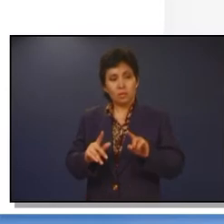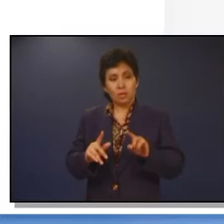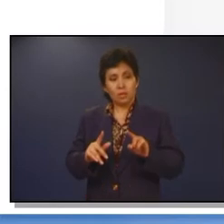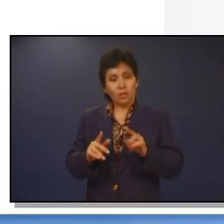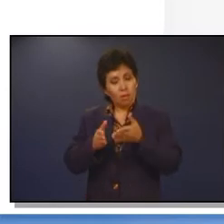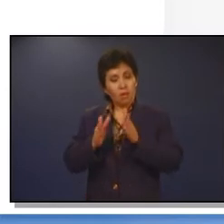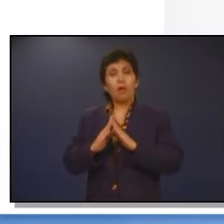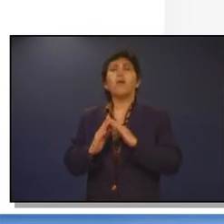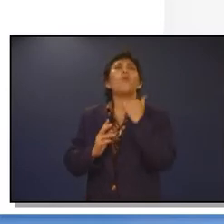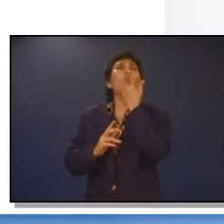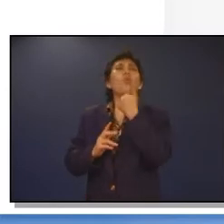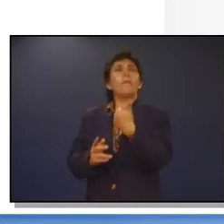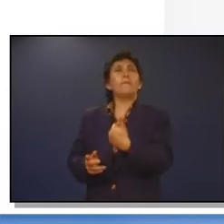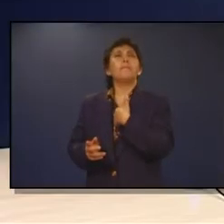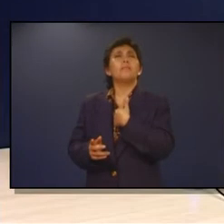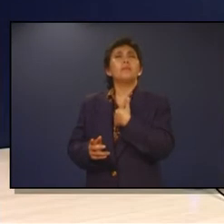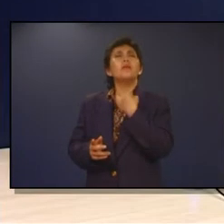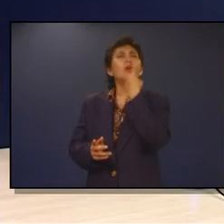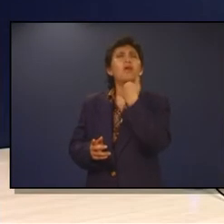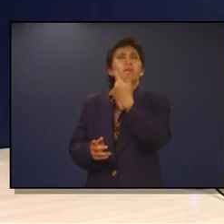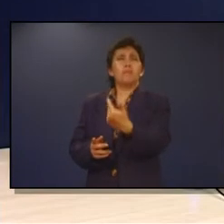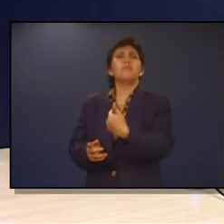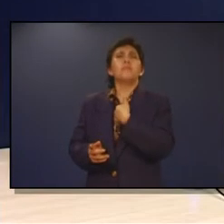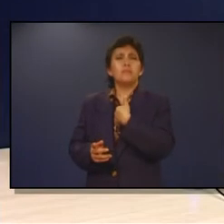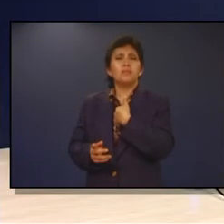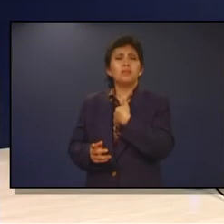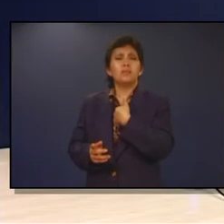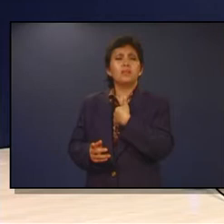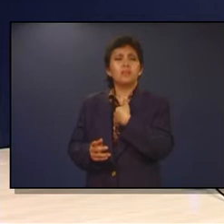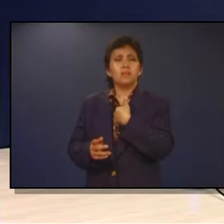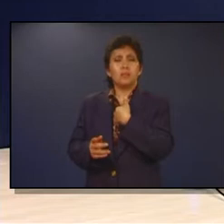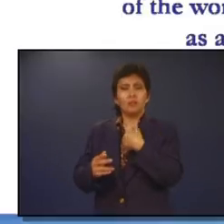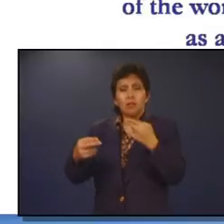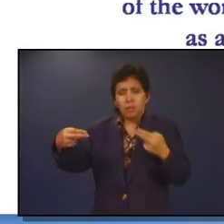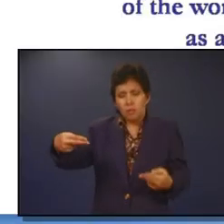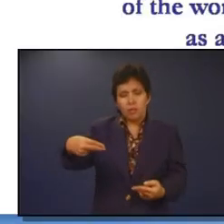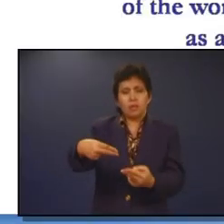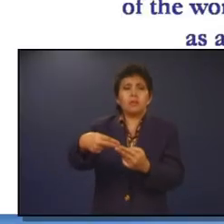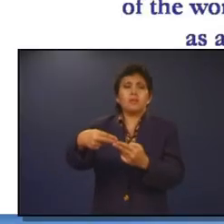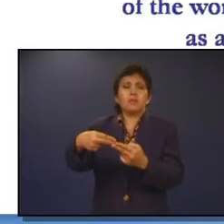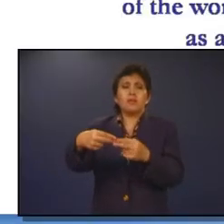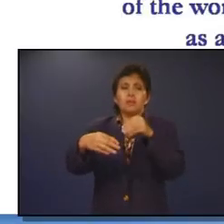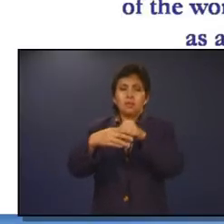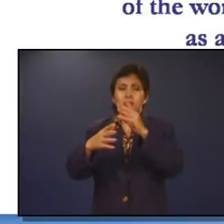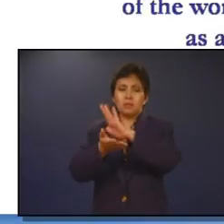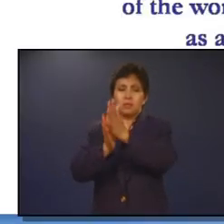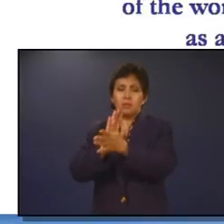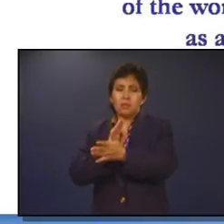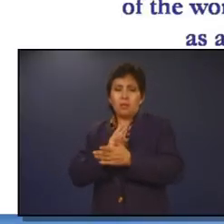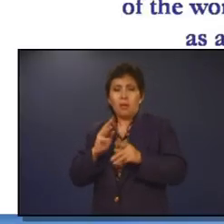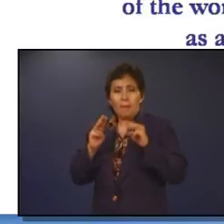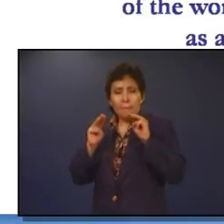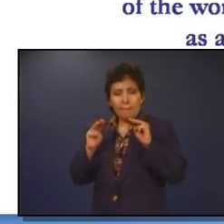goes to the question, who am I? Often we relate ourselves in terms of the world, such as